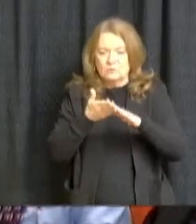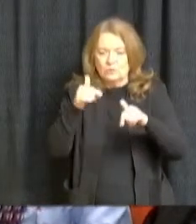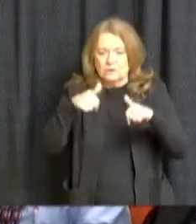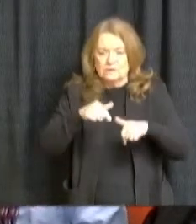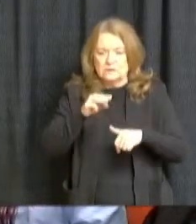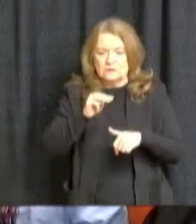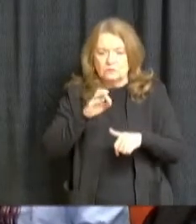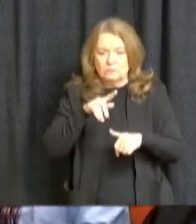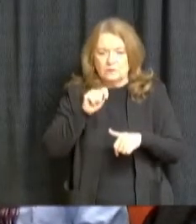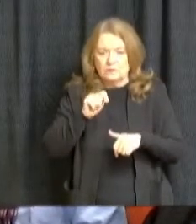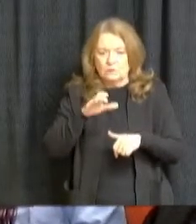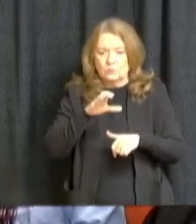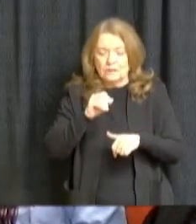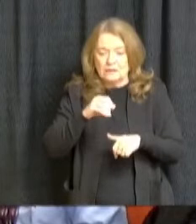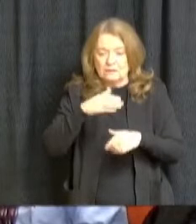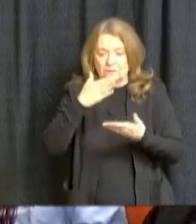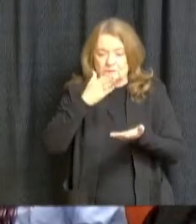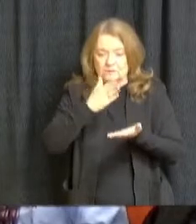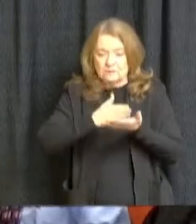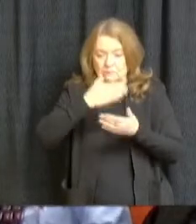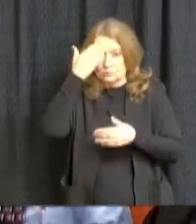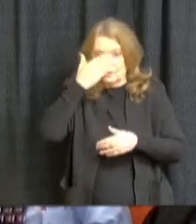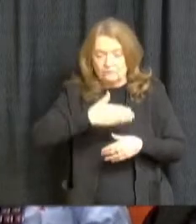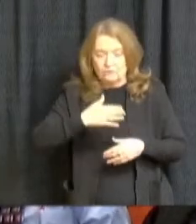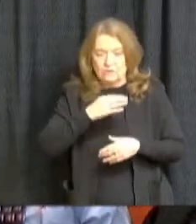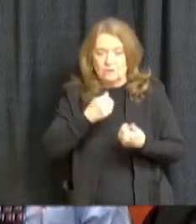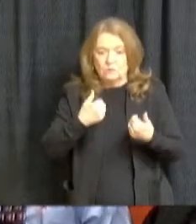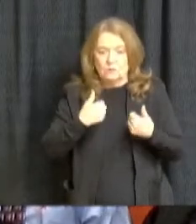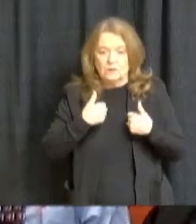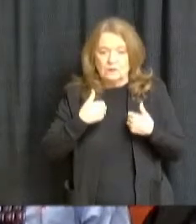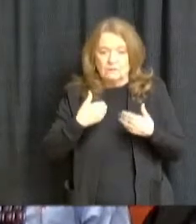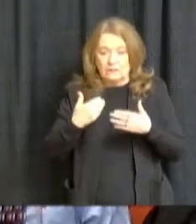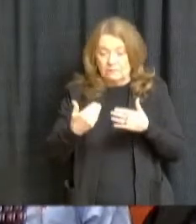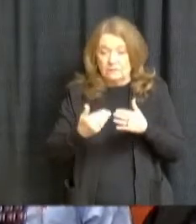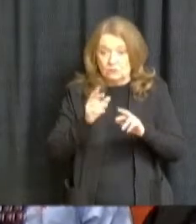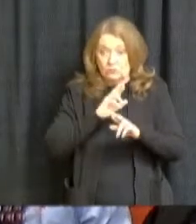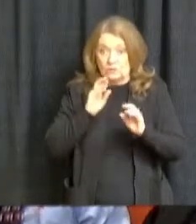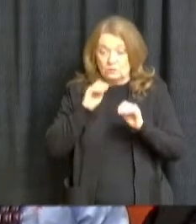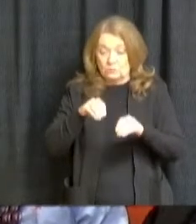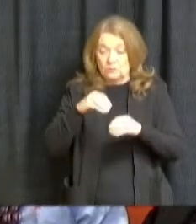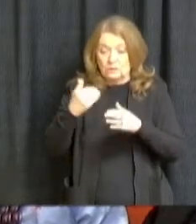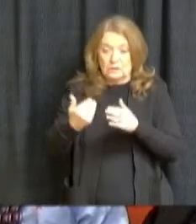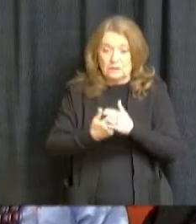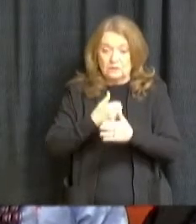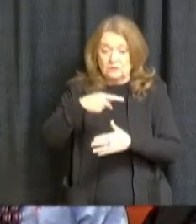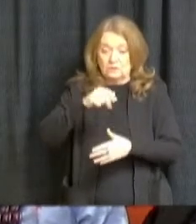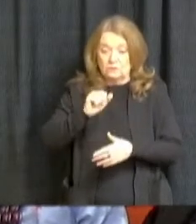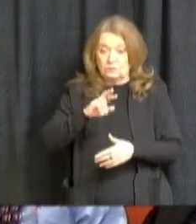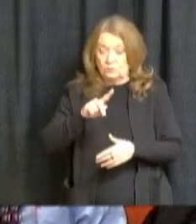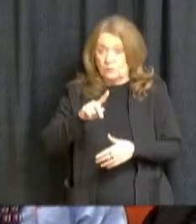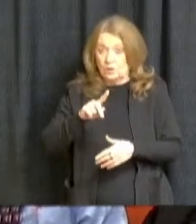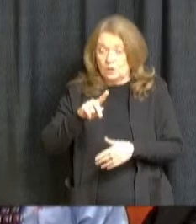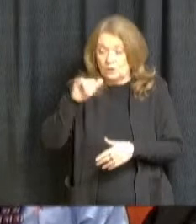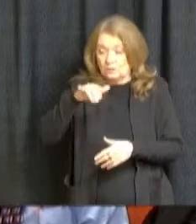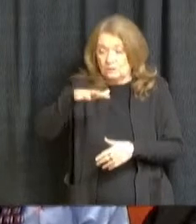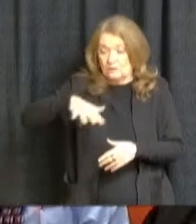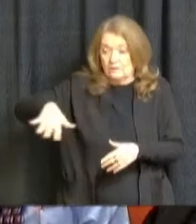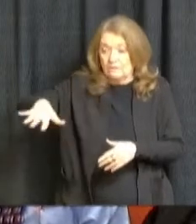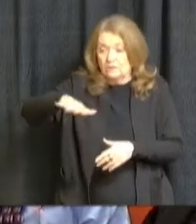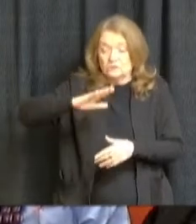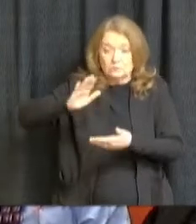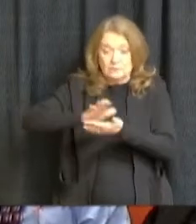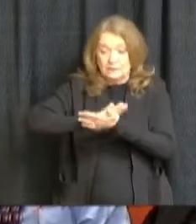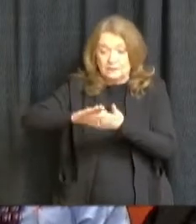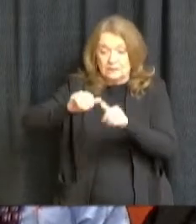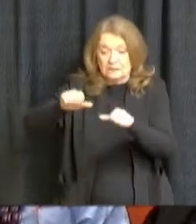that stops right in front of this. And we've got the new park where they're fixing to put about $4 million into Stoke Field, and that's going to make an awful nice